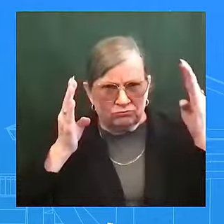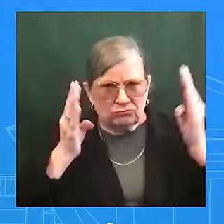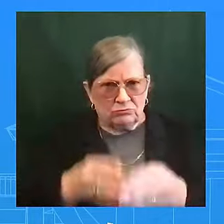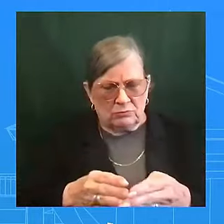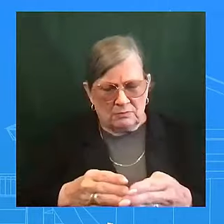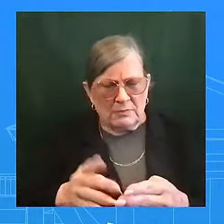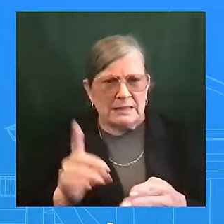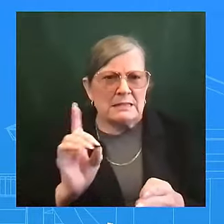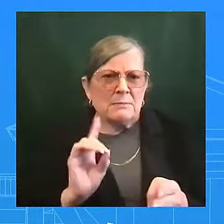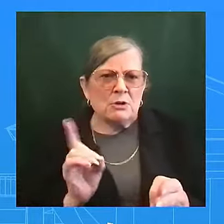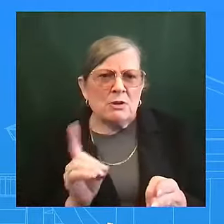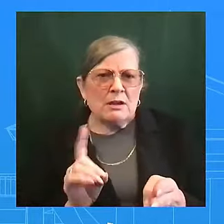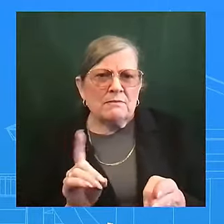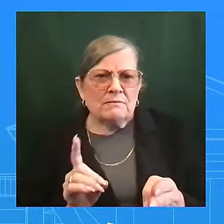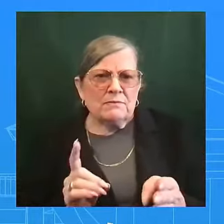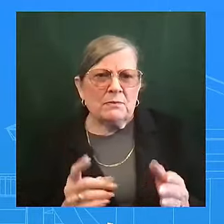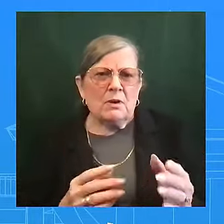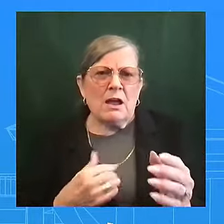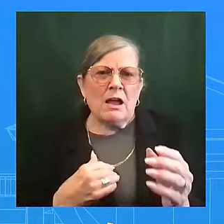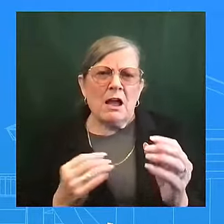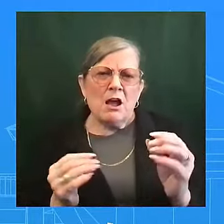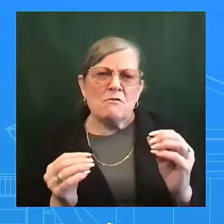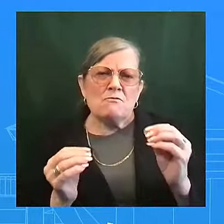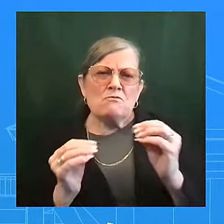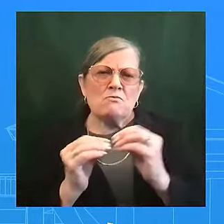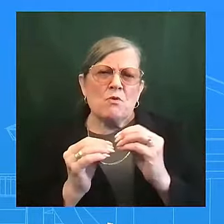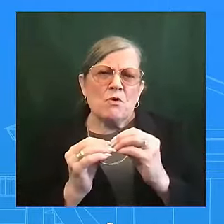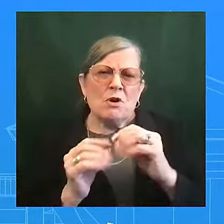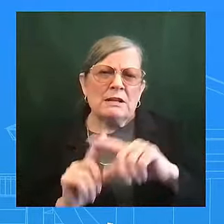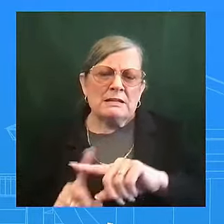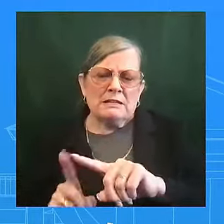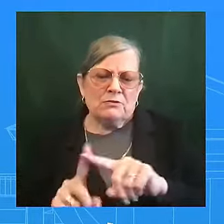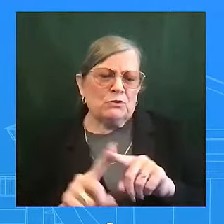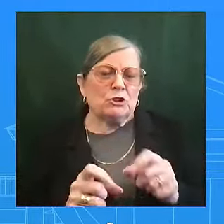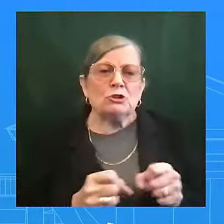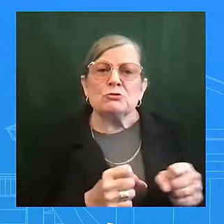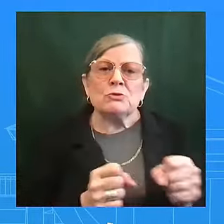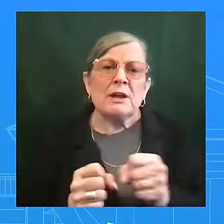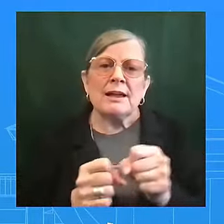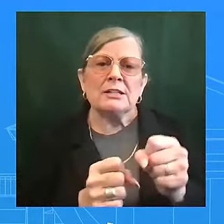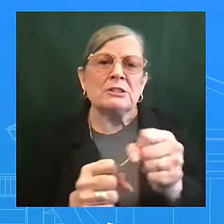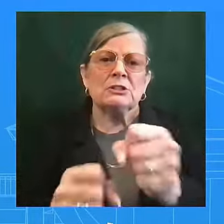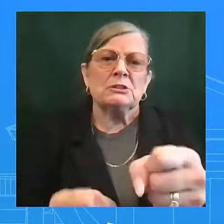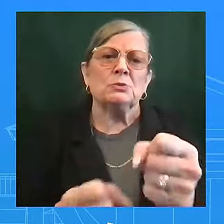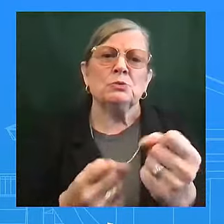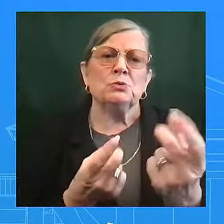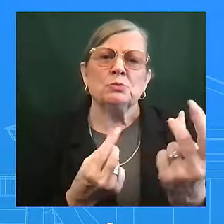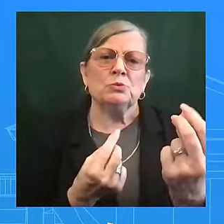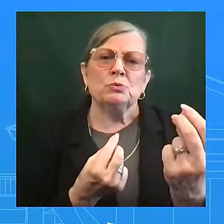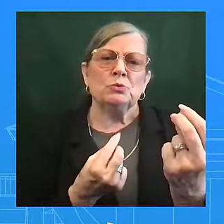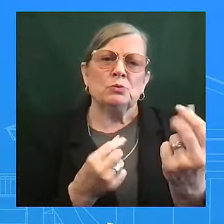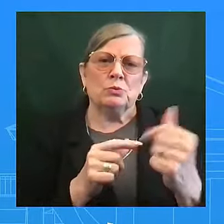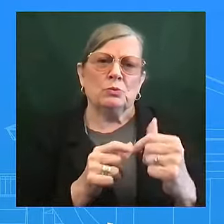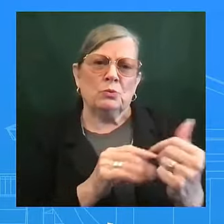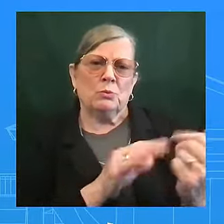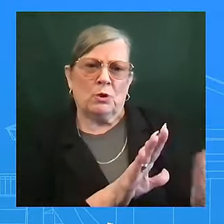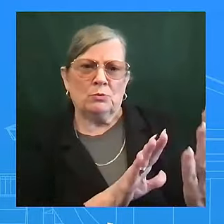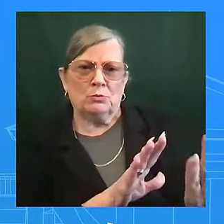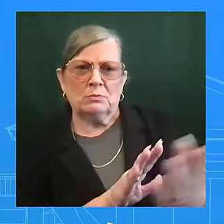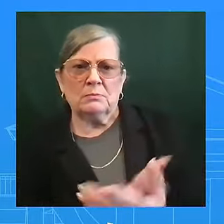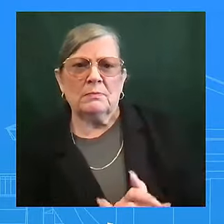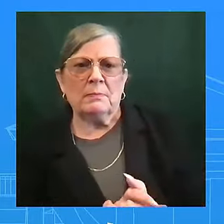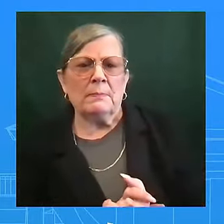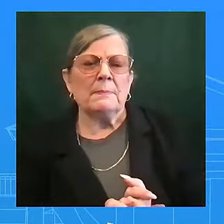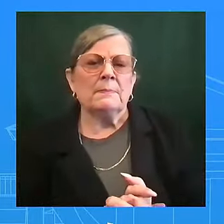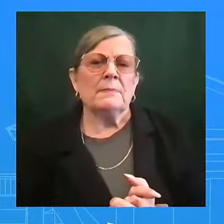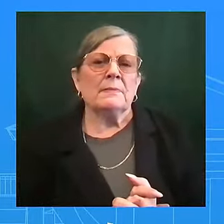down the spine of some people who might be in the middle or to the center right, considering her, and when she's been trying to position herself as a